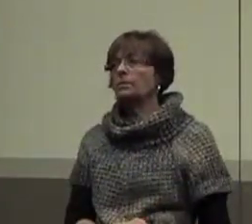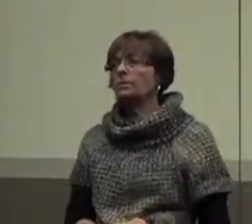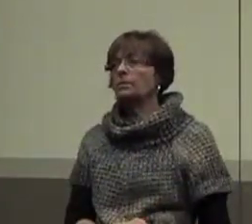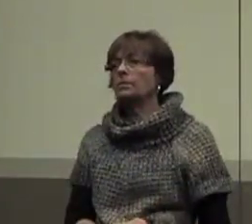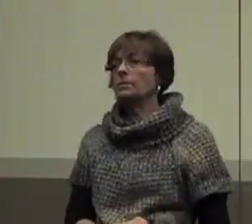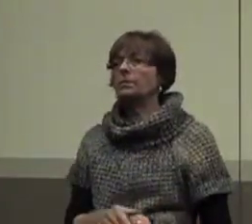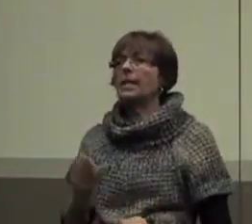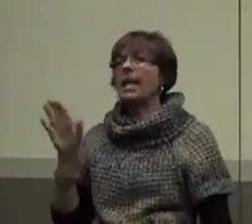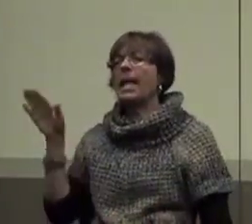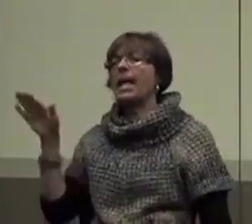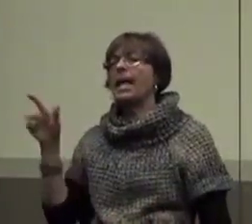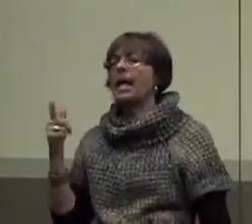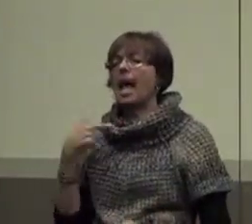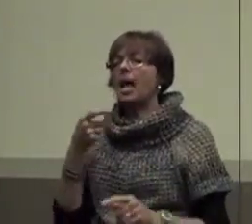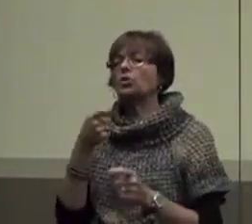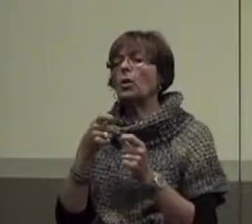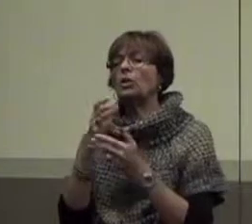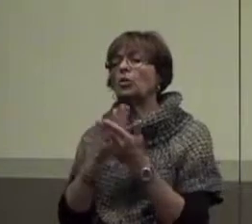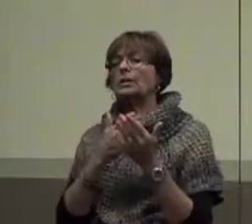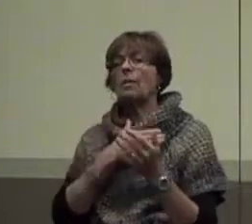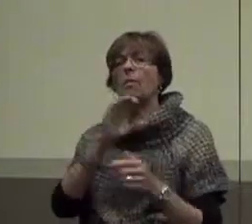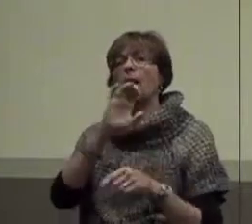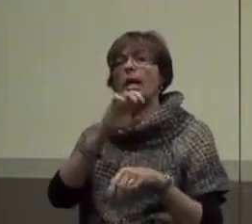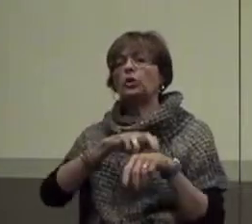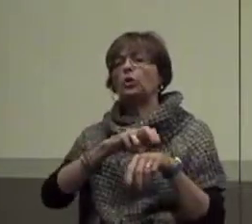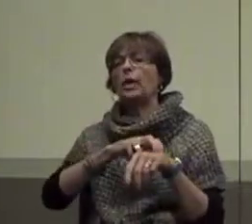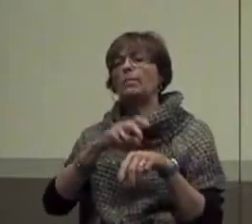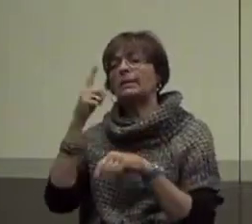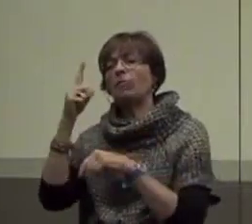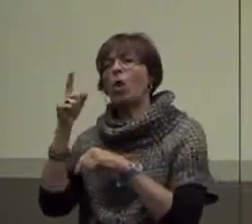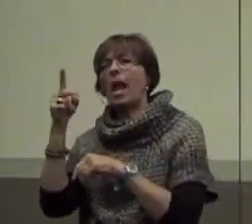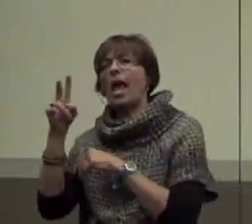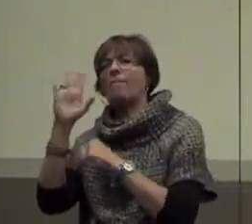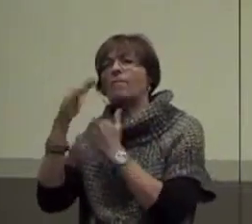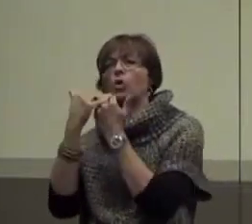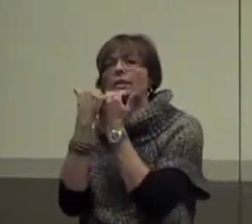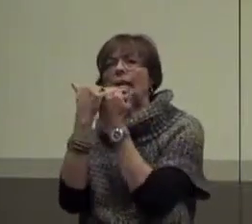Hey, Judy, I'll trade you some of my tips for having that sandwich.